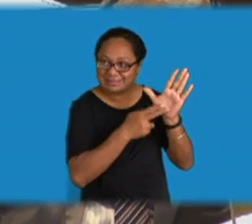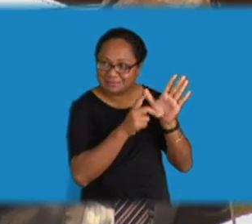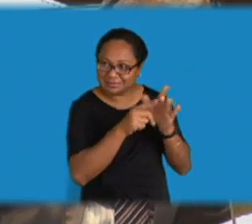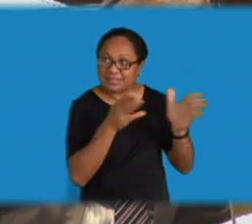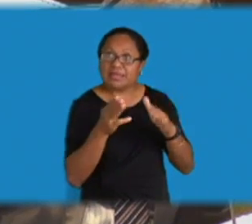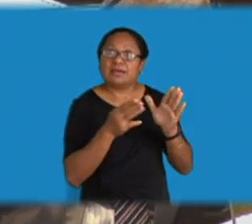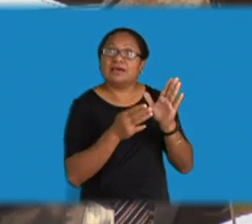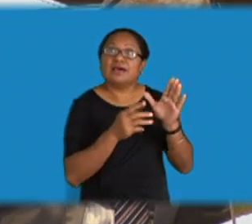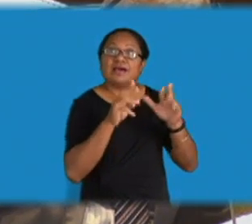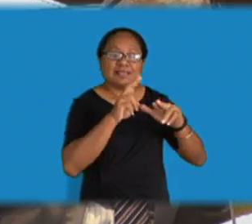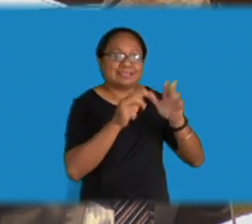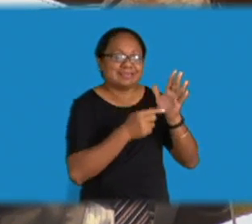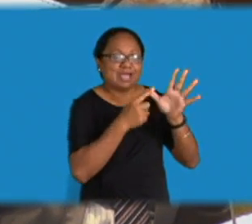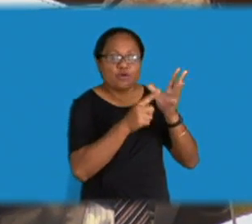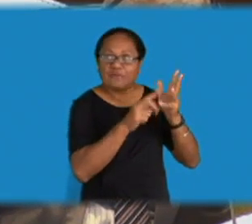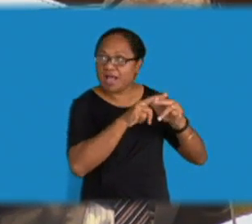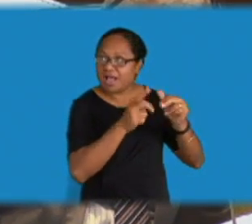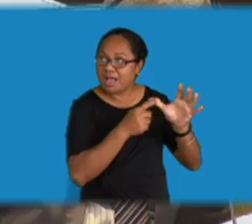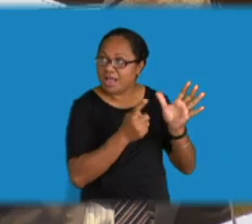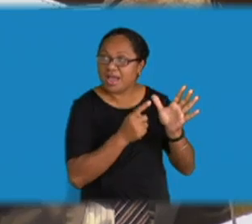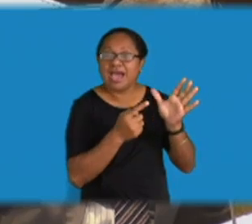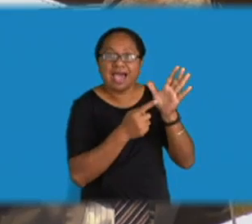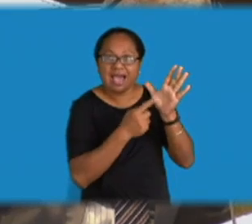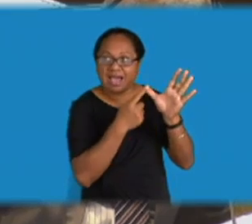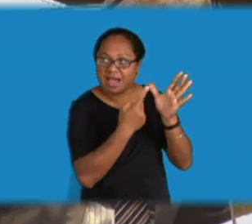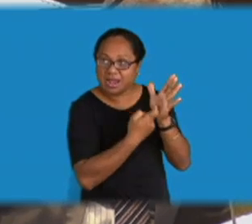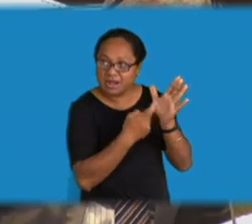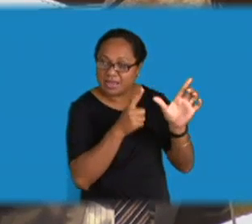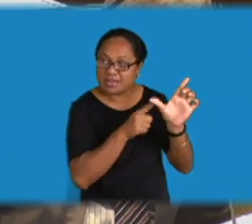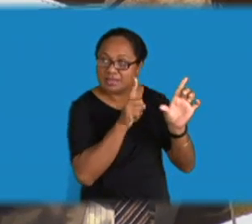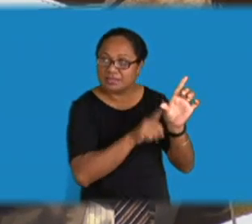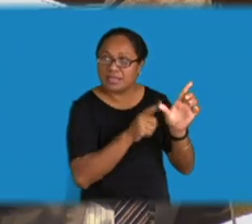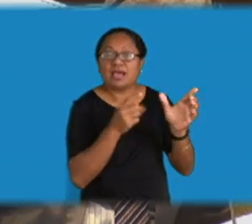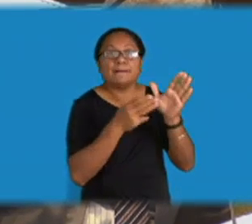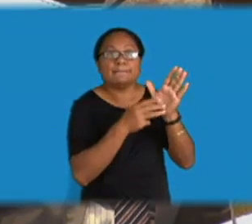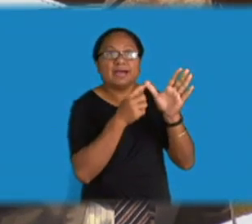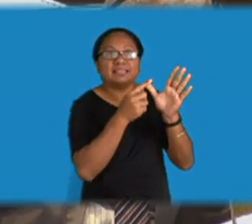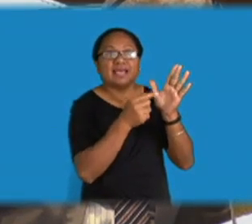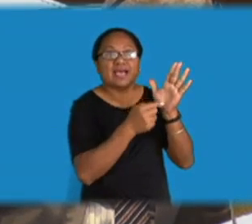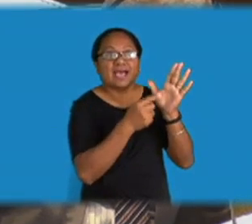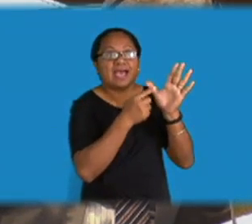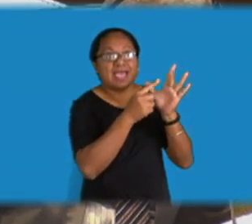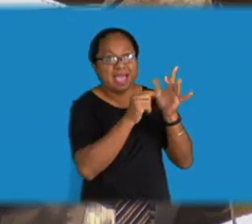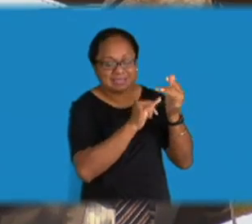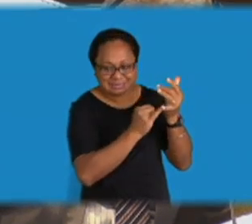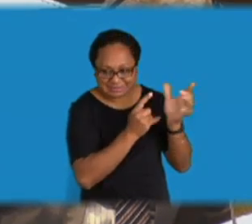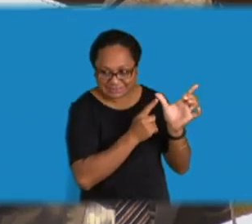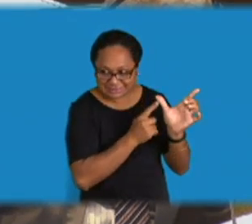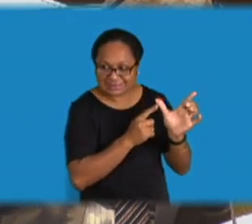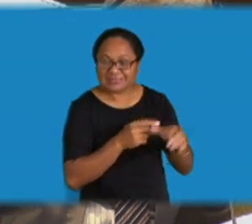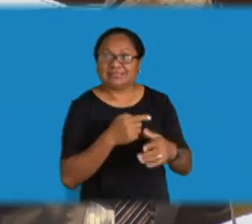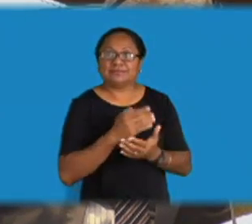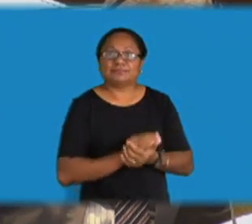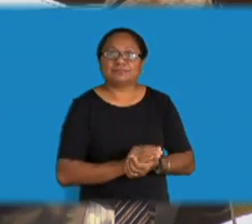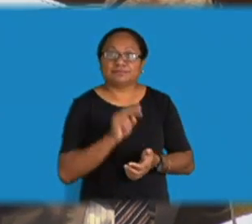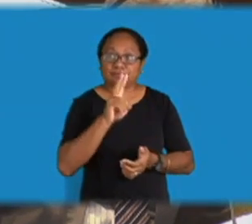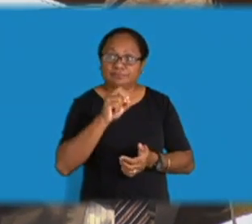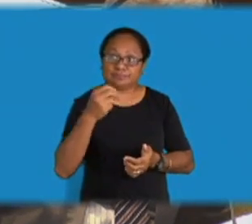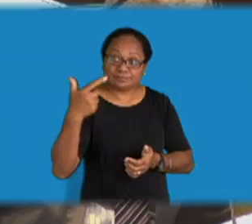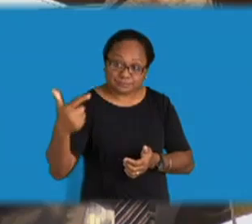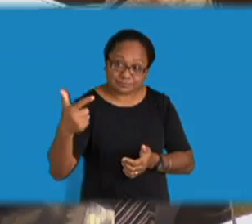Tofa Vakatale, Mr. Kamlesh Arya, Mr. Janen Kumar, and Mr. Matayasi Kotambalam. From 2007